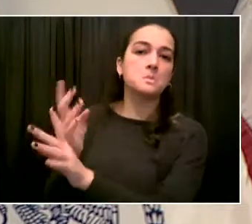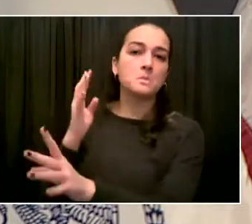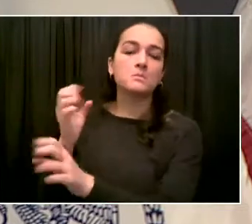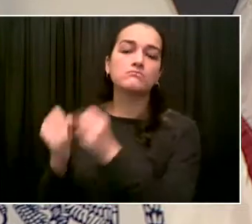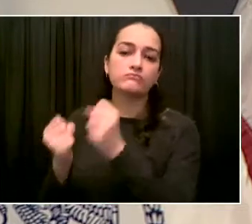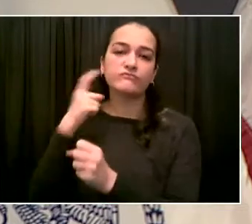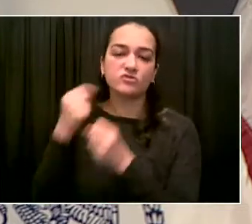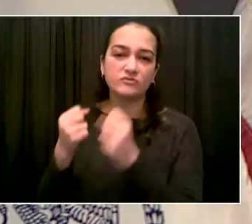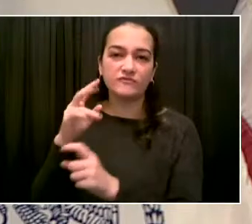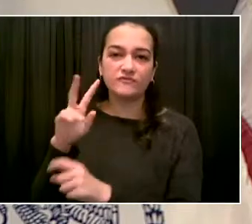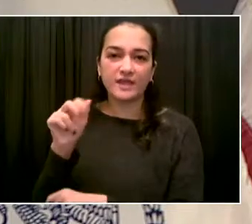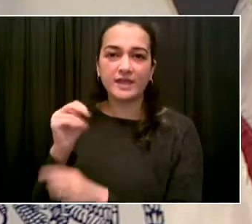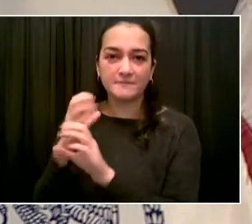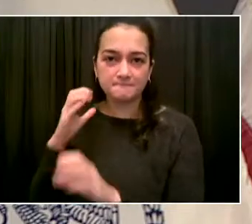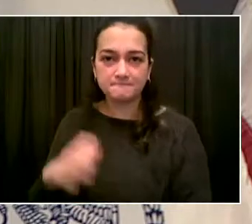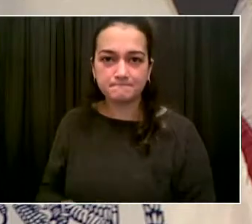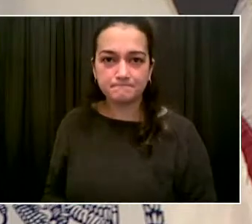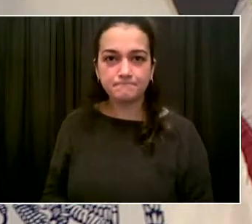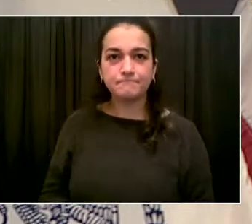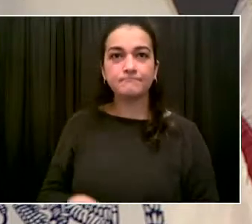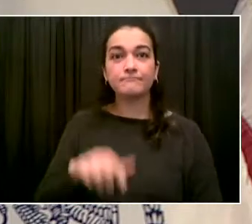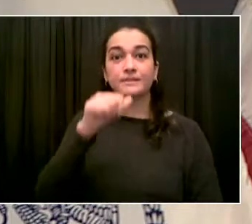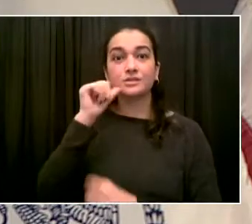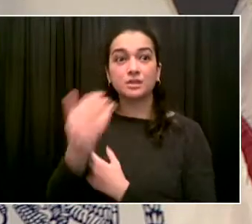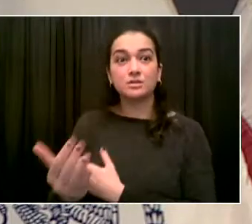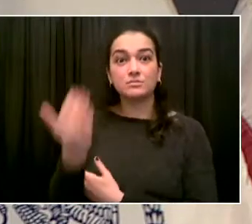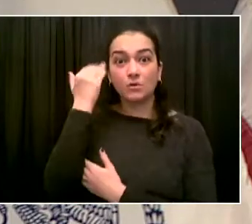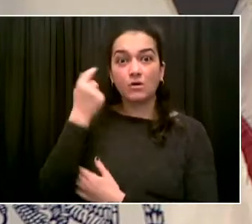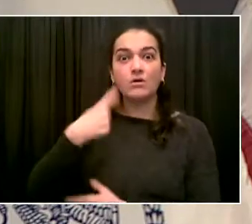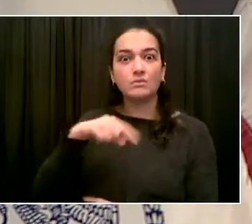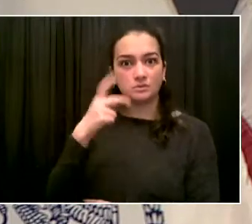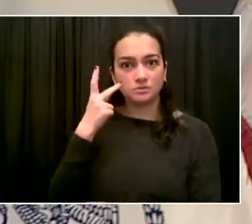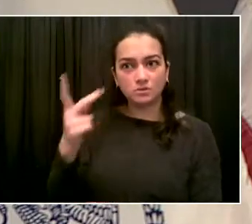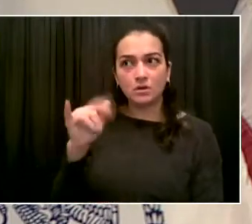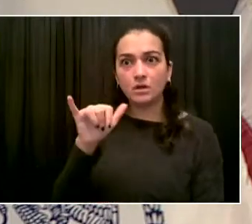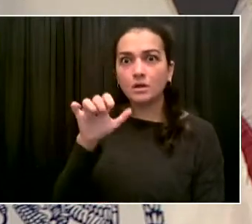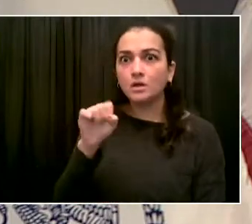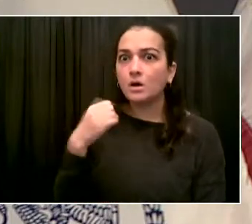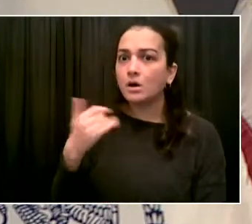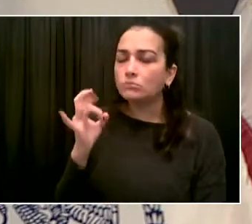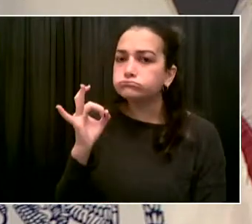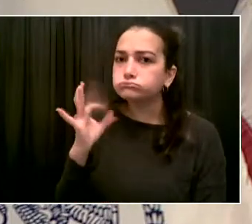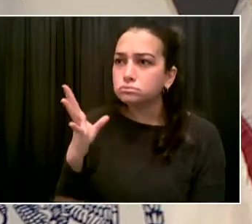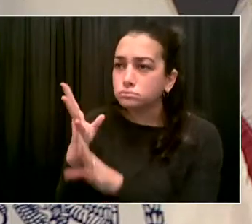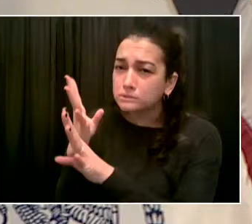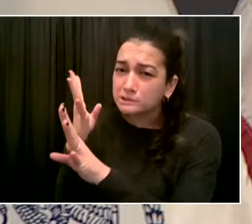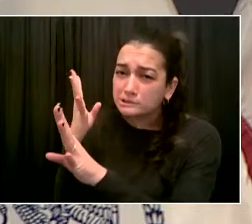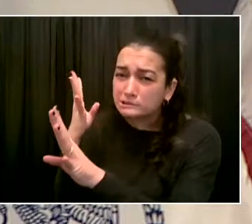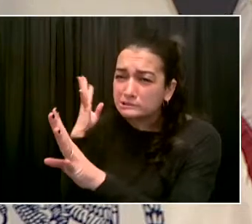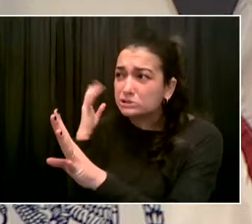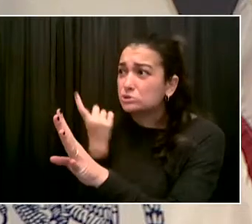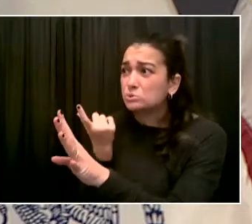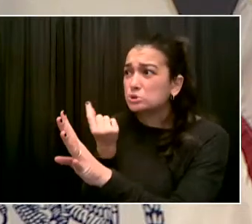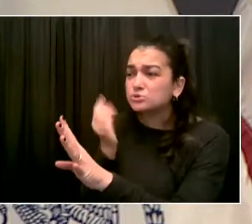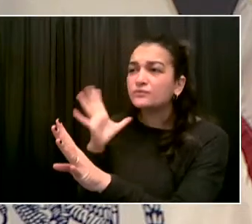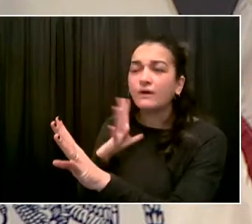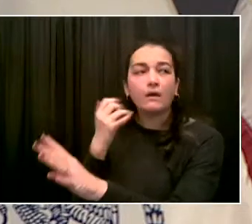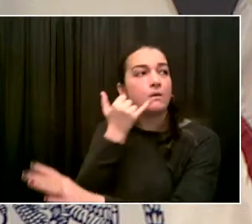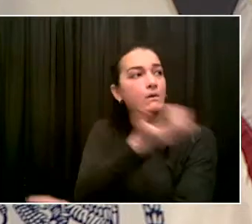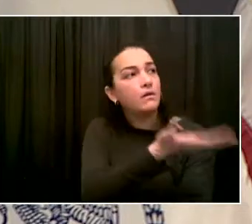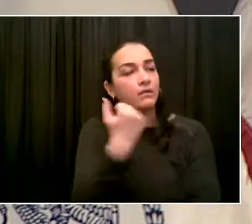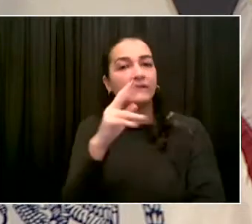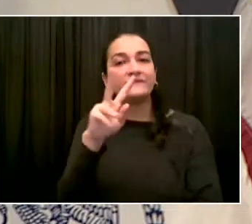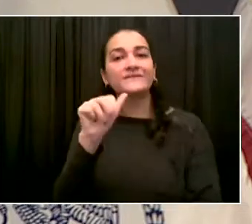get the mobile vans to the sites immediately. In other cases, we're going to come back to sites to give people additional